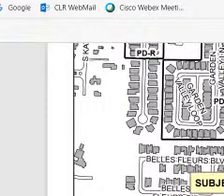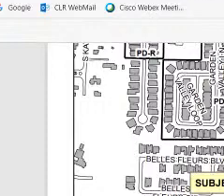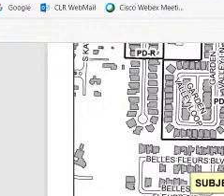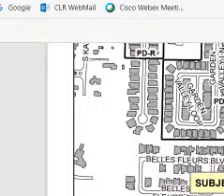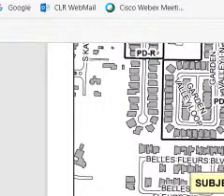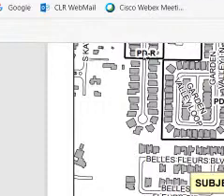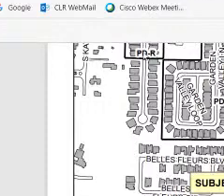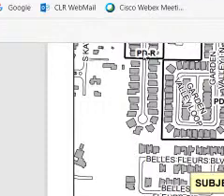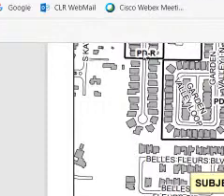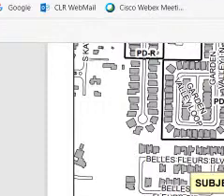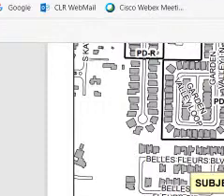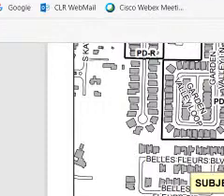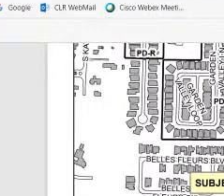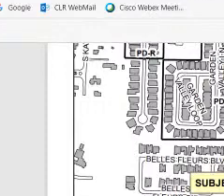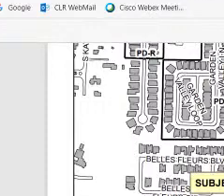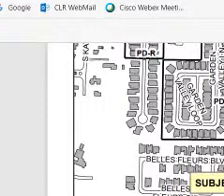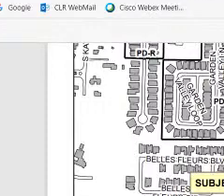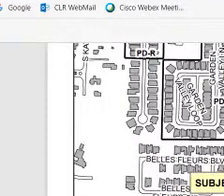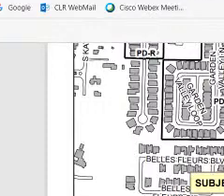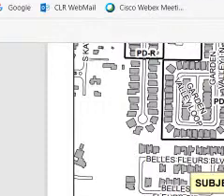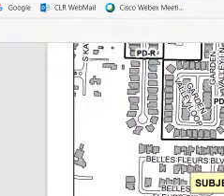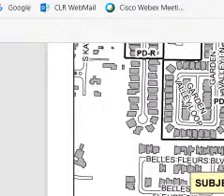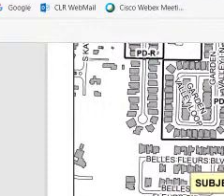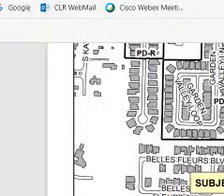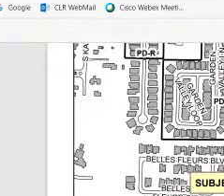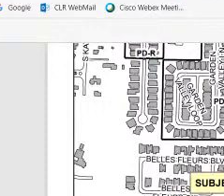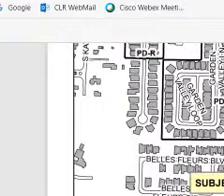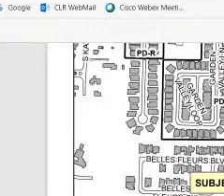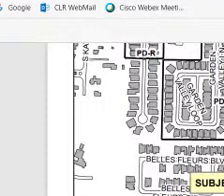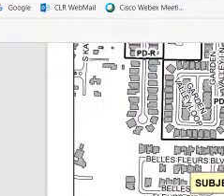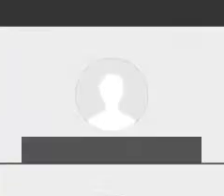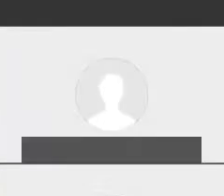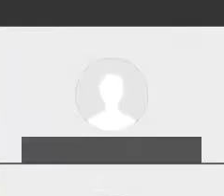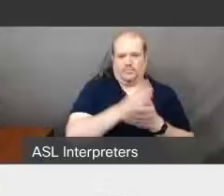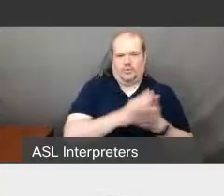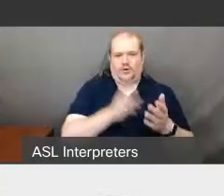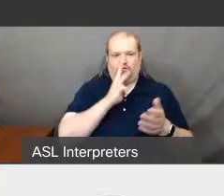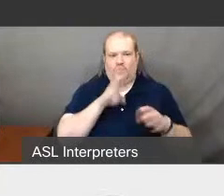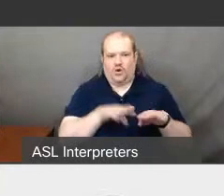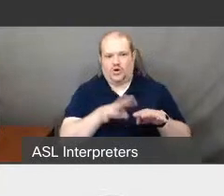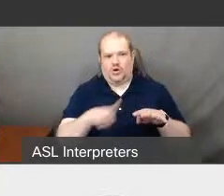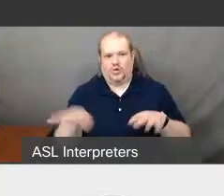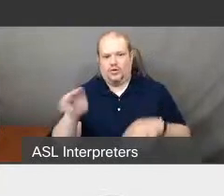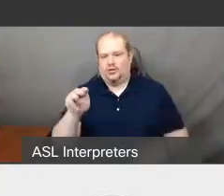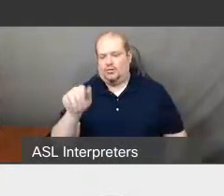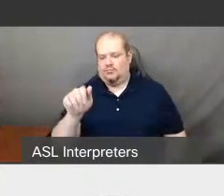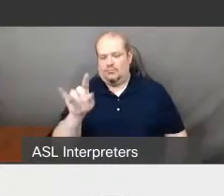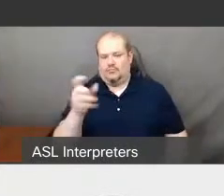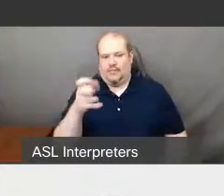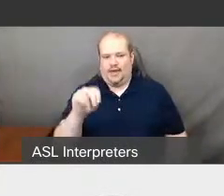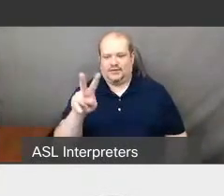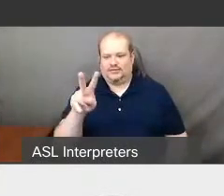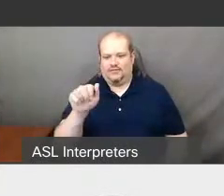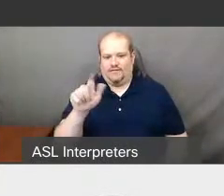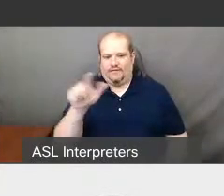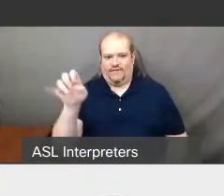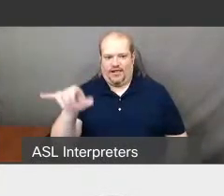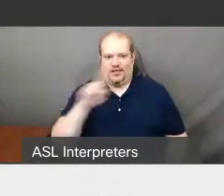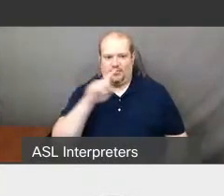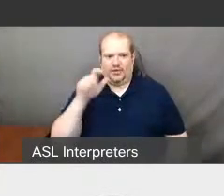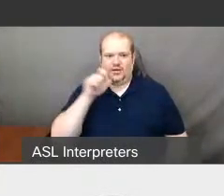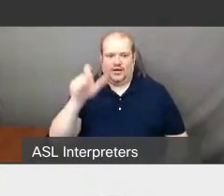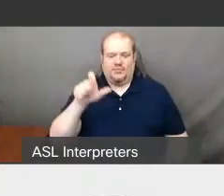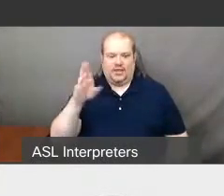go down Gooch Lane, but part of the water right now is going over towards Madison Valley that really shouldn't be there. There's